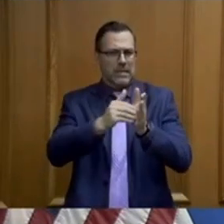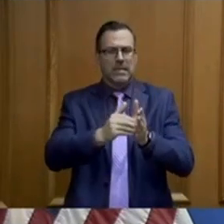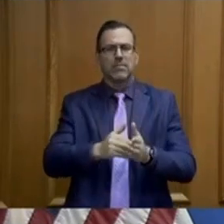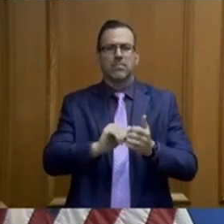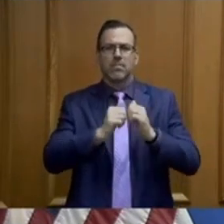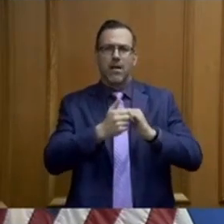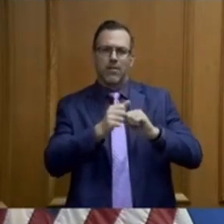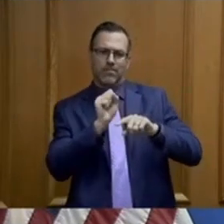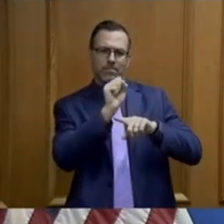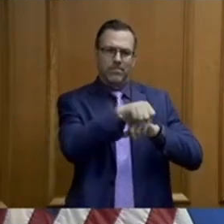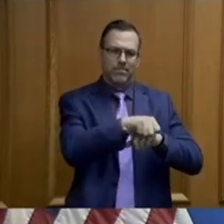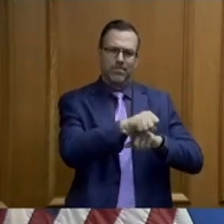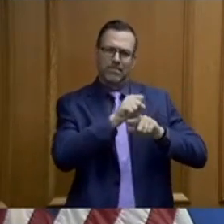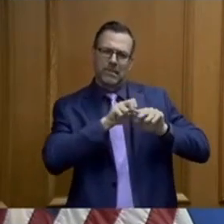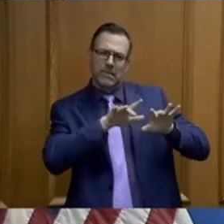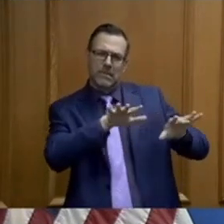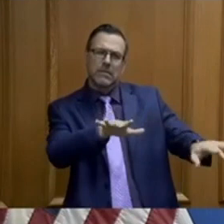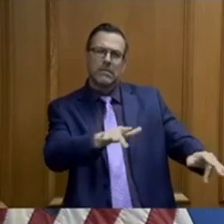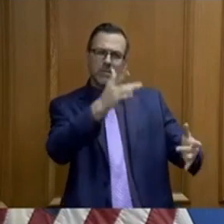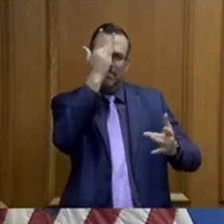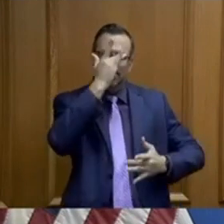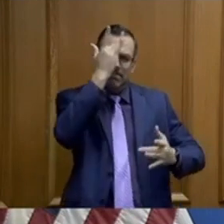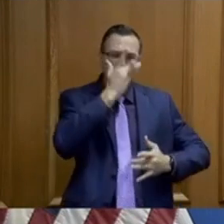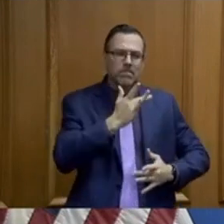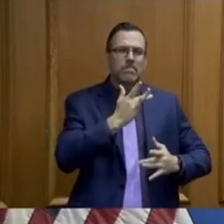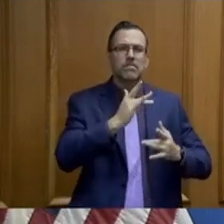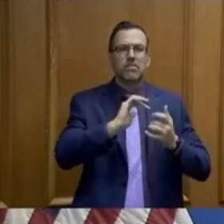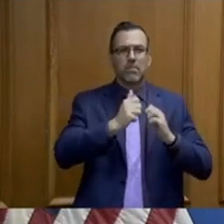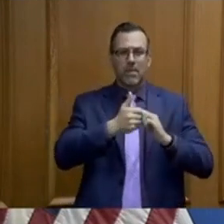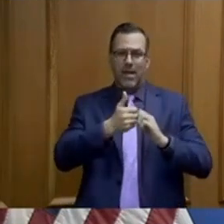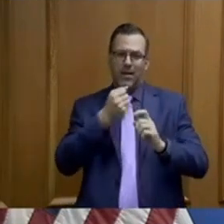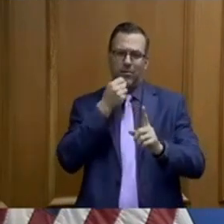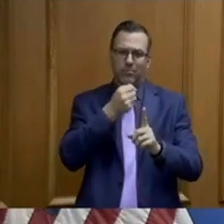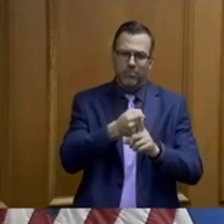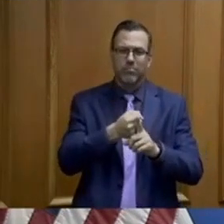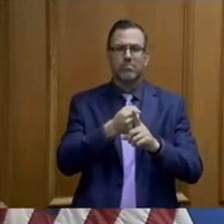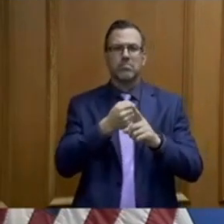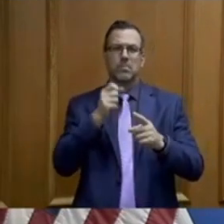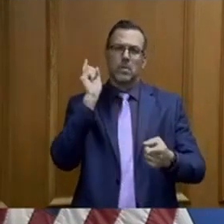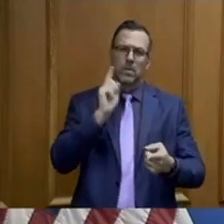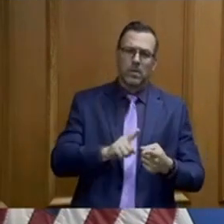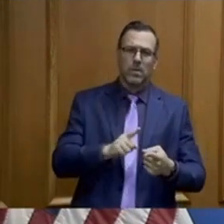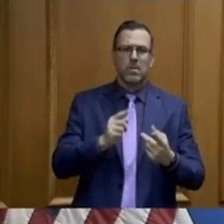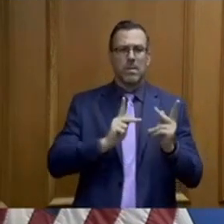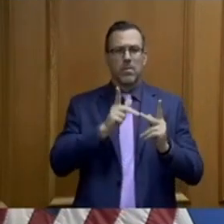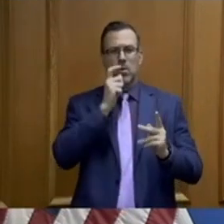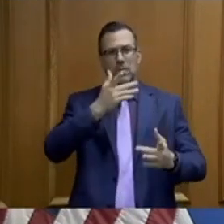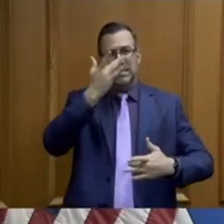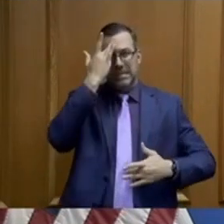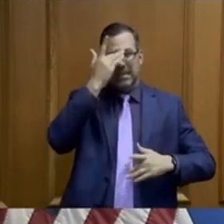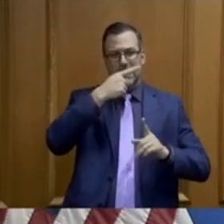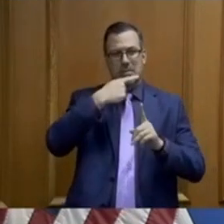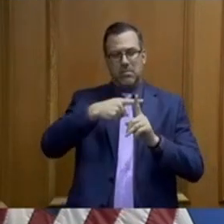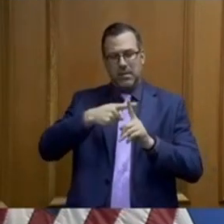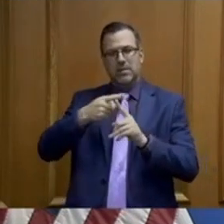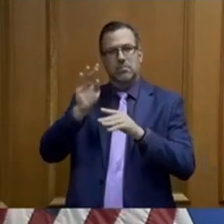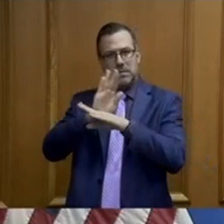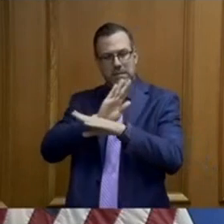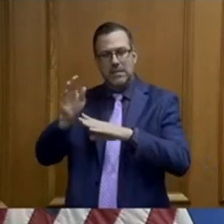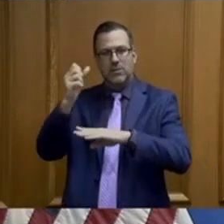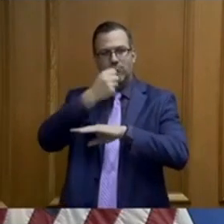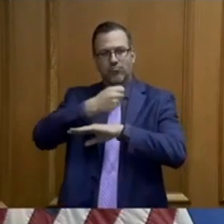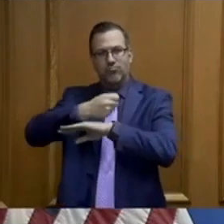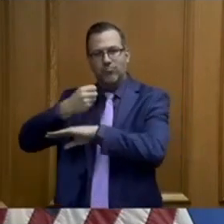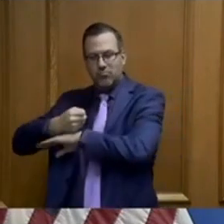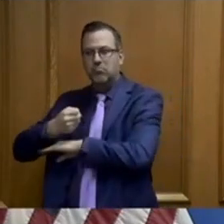and to mitigate the impacts that it's had from a health standpoint and an economic standpoint. Thank you for joining us